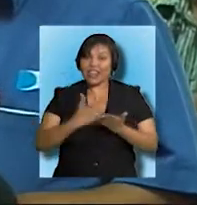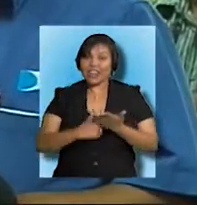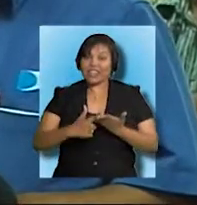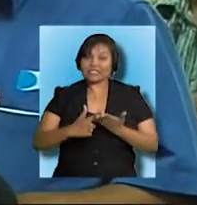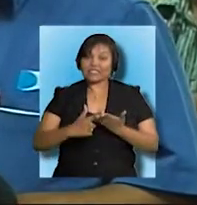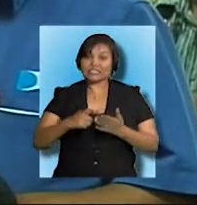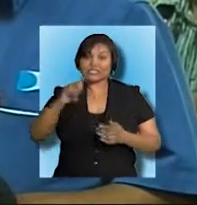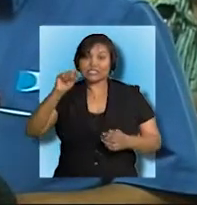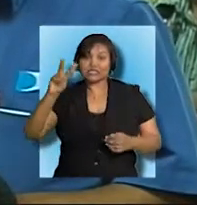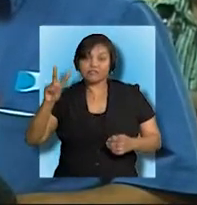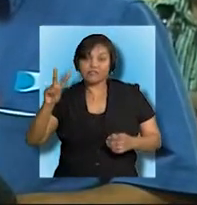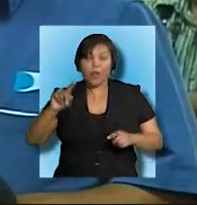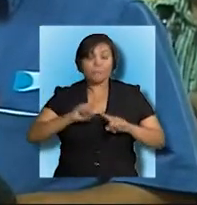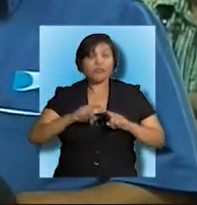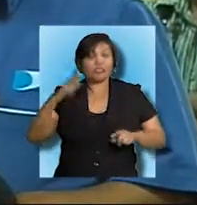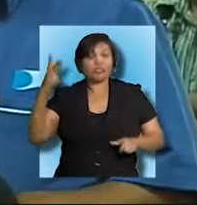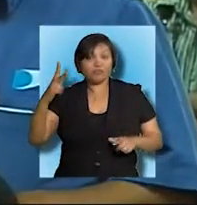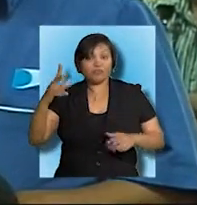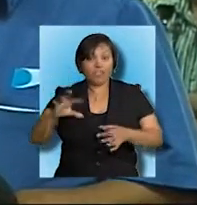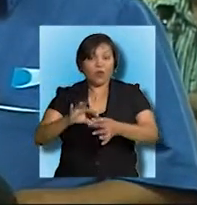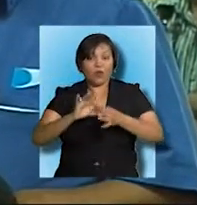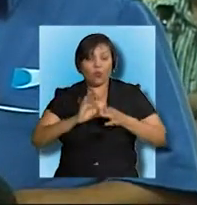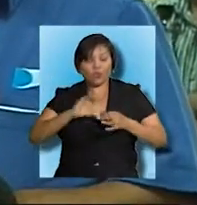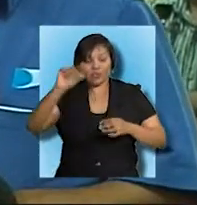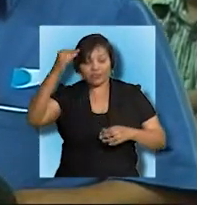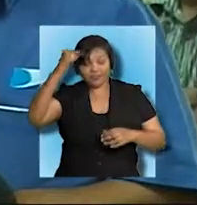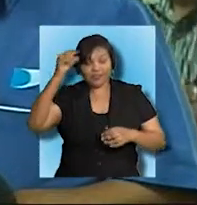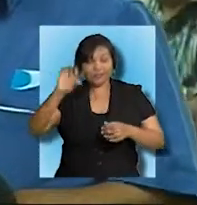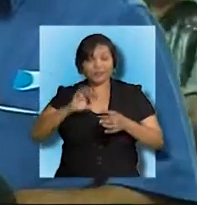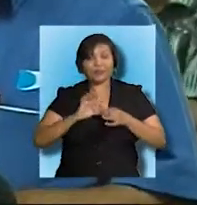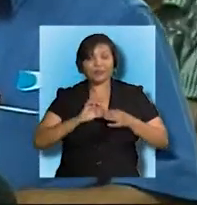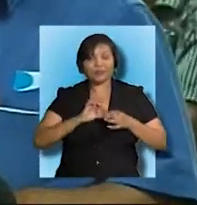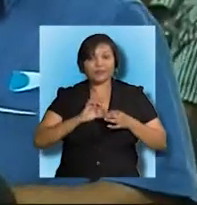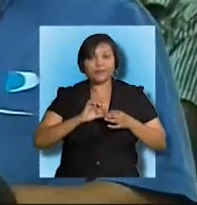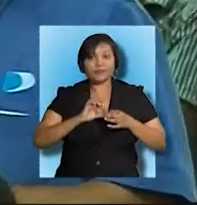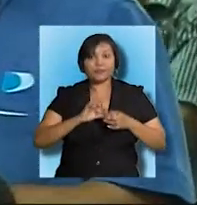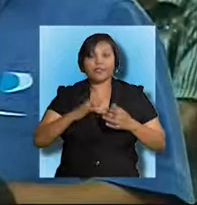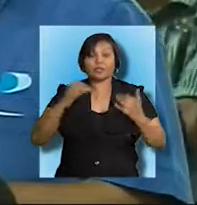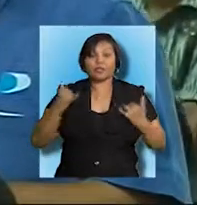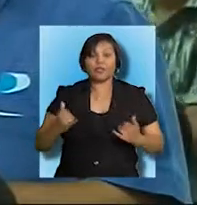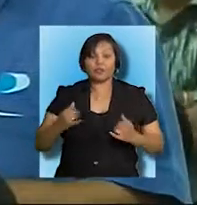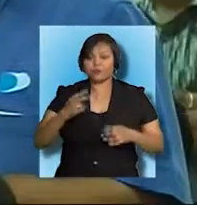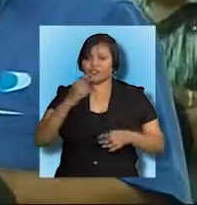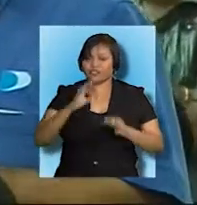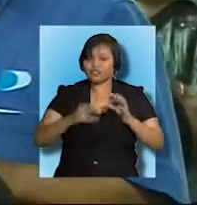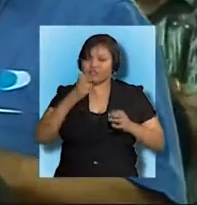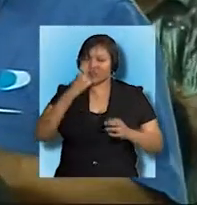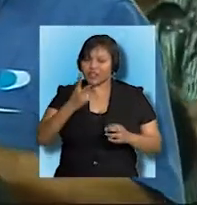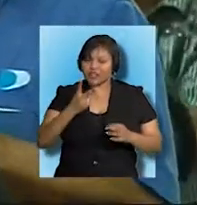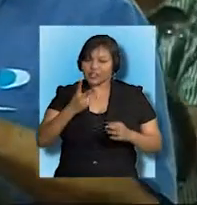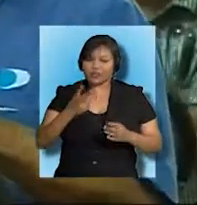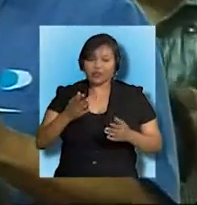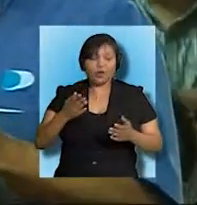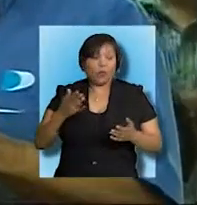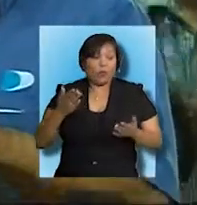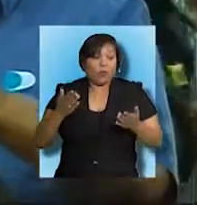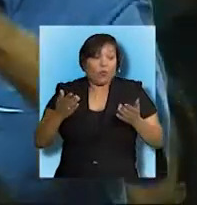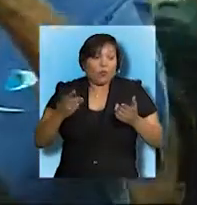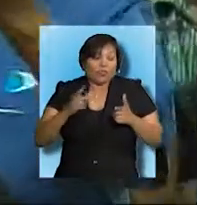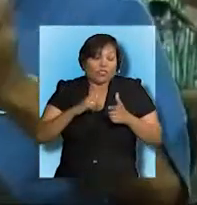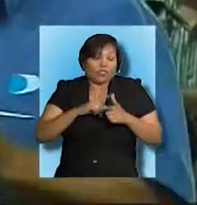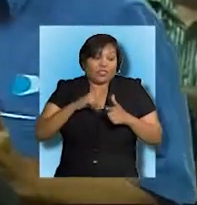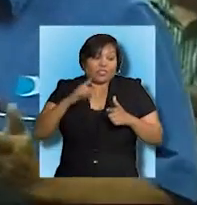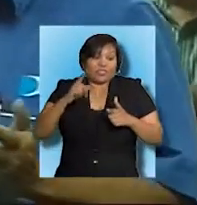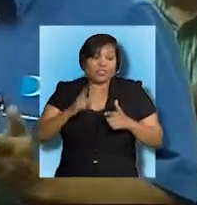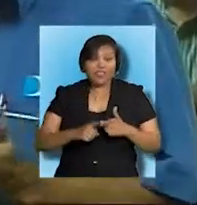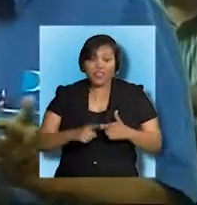but 3 of them are owned by the state, which arguably, if one had that as your prescribed rules that apply